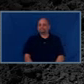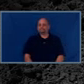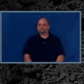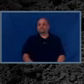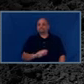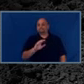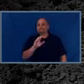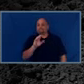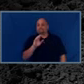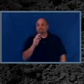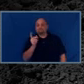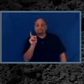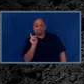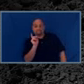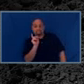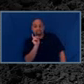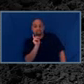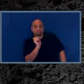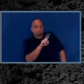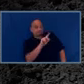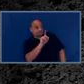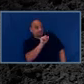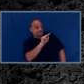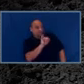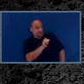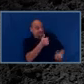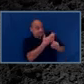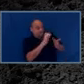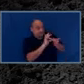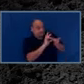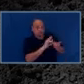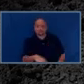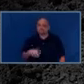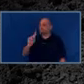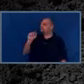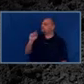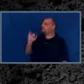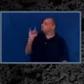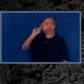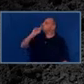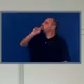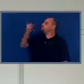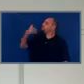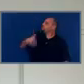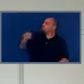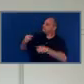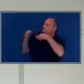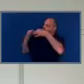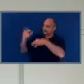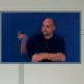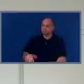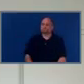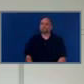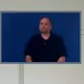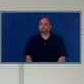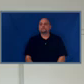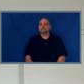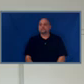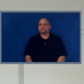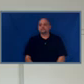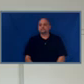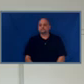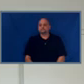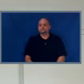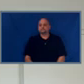Danny, you talked about that a little bit. Sure. Yeah, I can explain that. So, all of